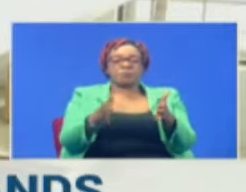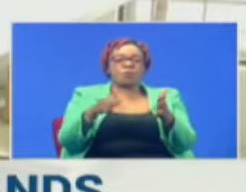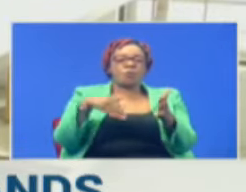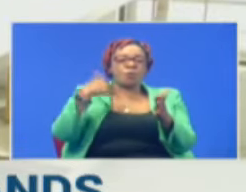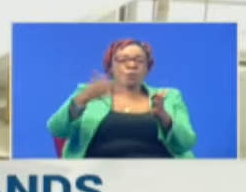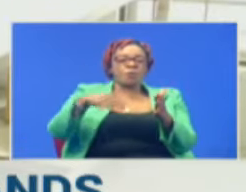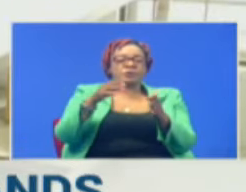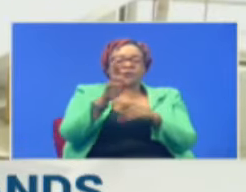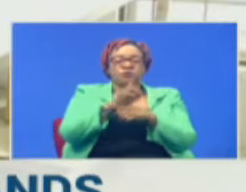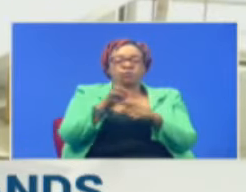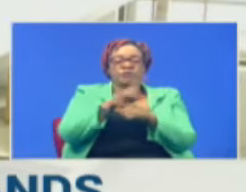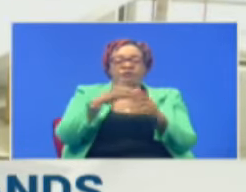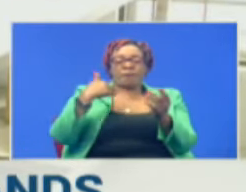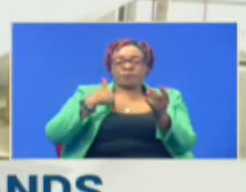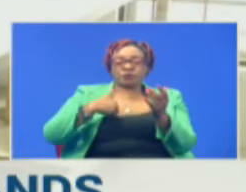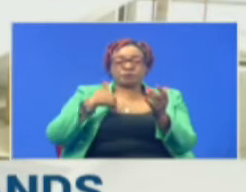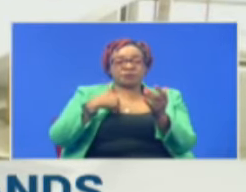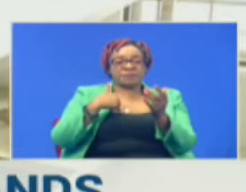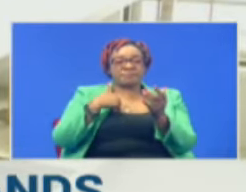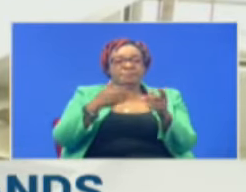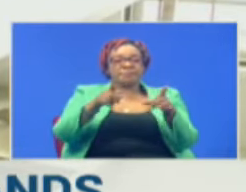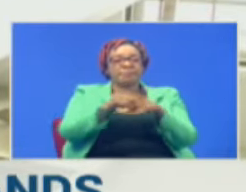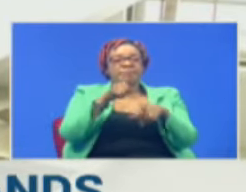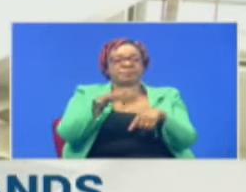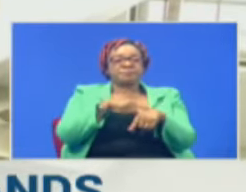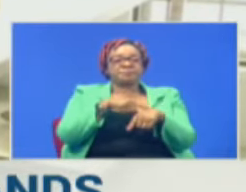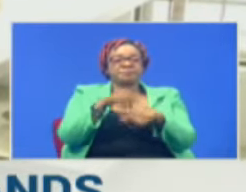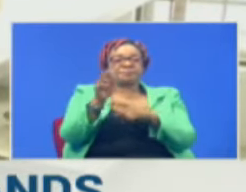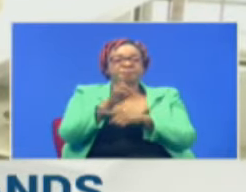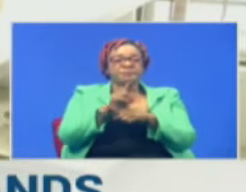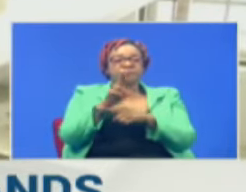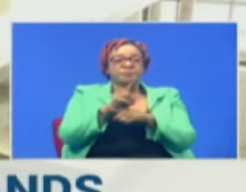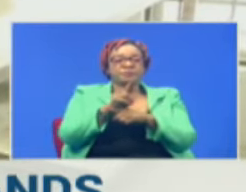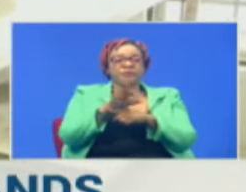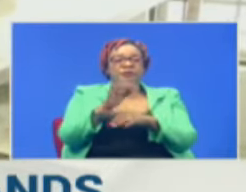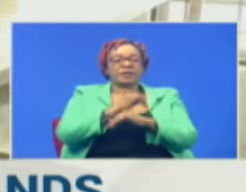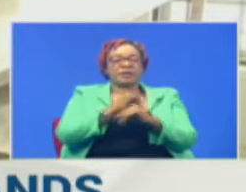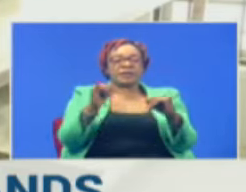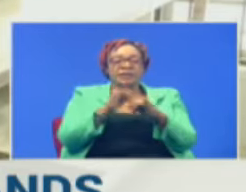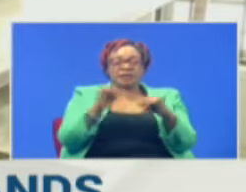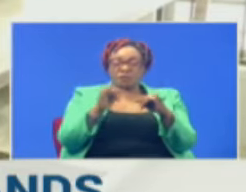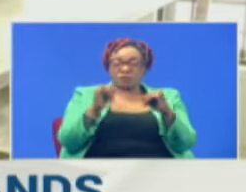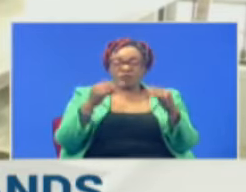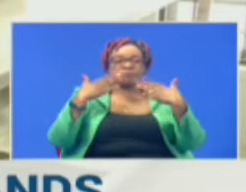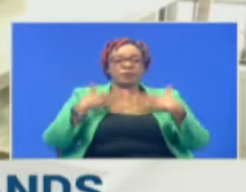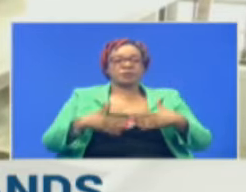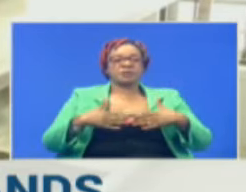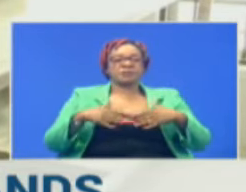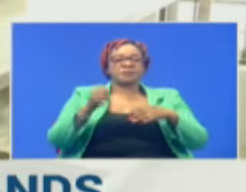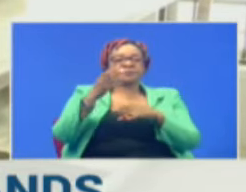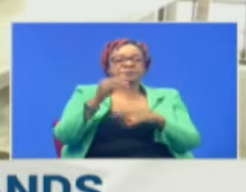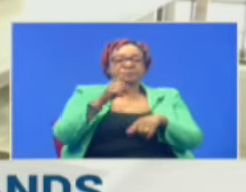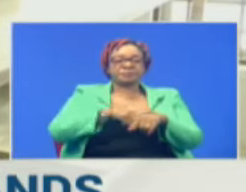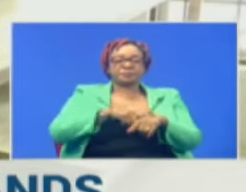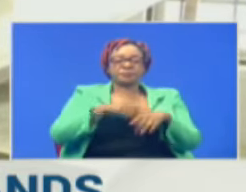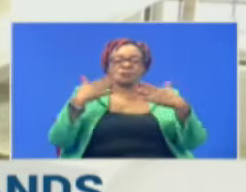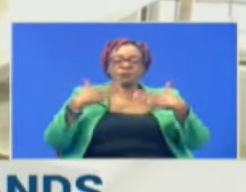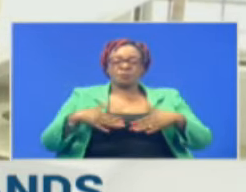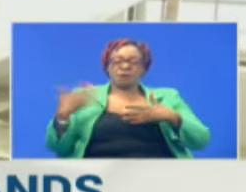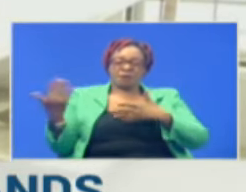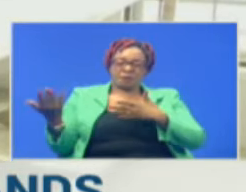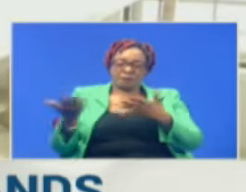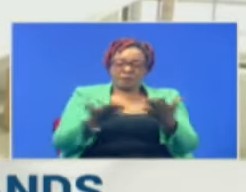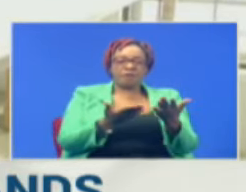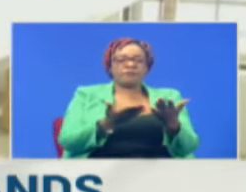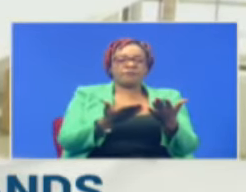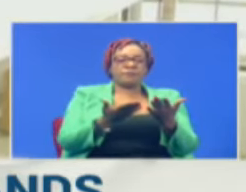for postmortems. At the same time, it is used for cleaning of bodies. So immediately a body arrives, you, from the